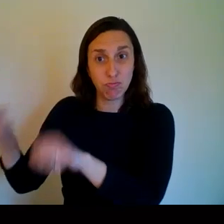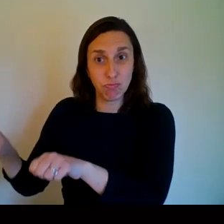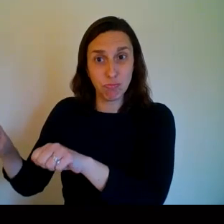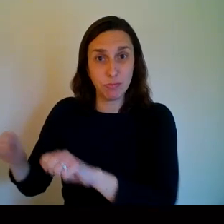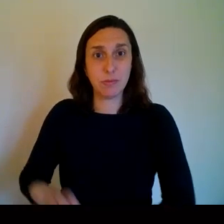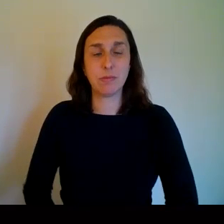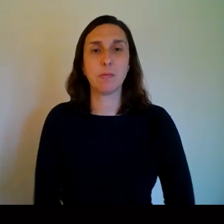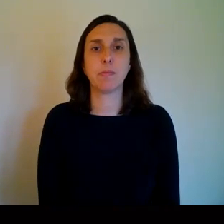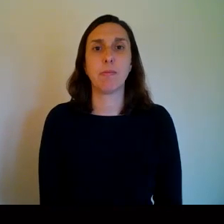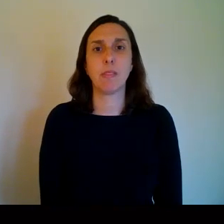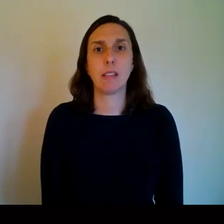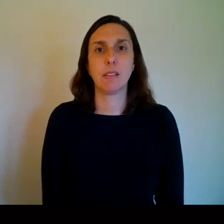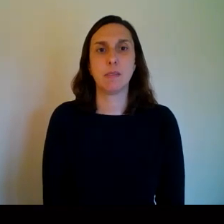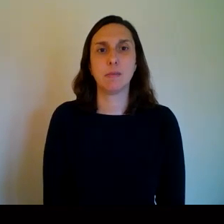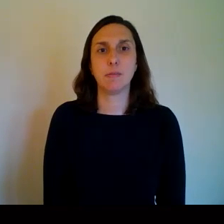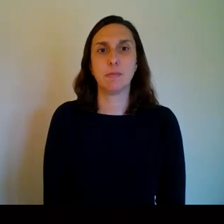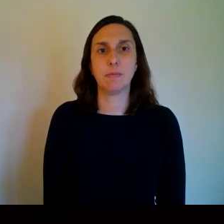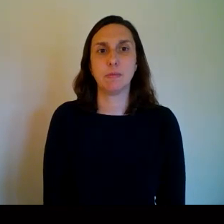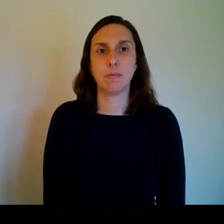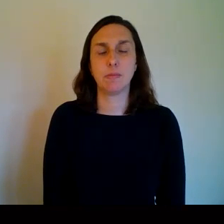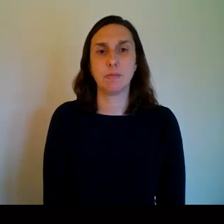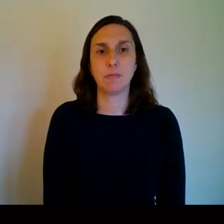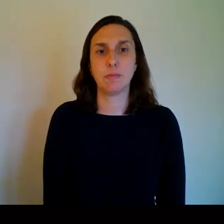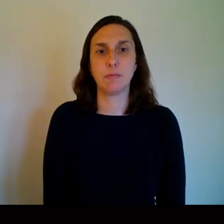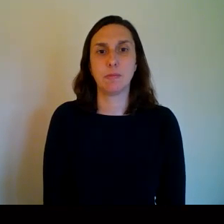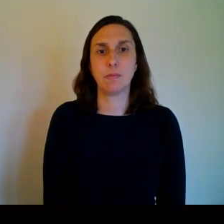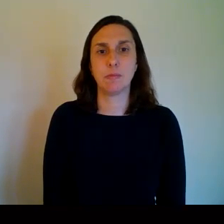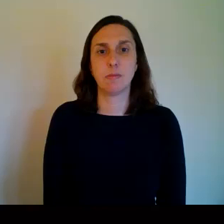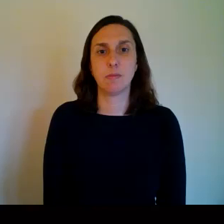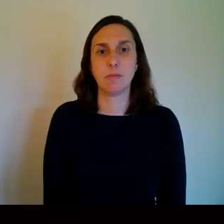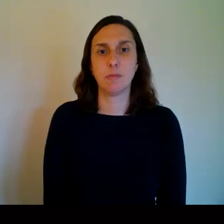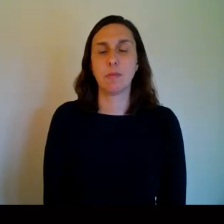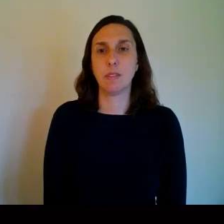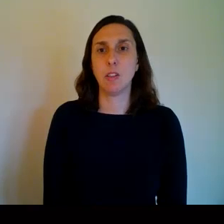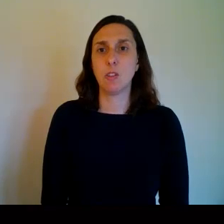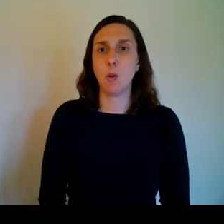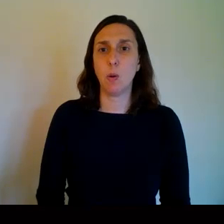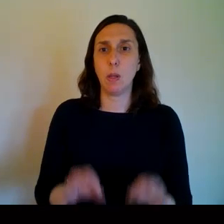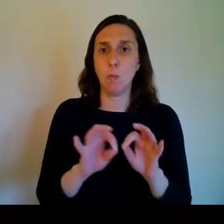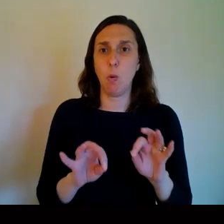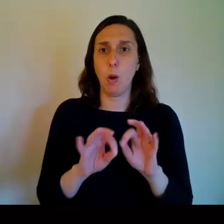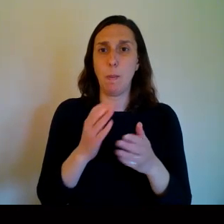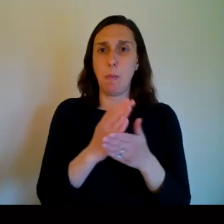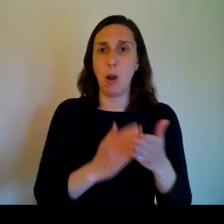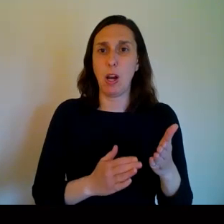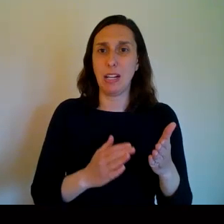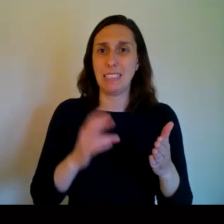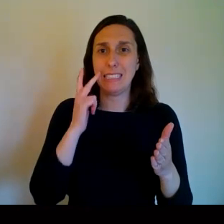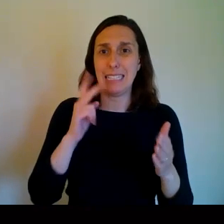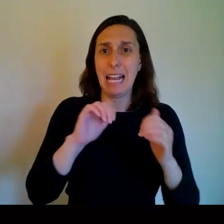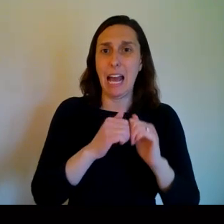The key to using the functions are how their domain works out. And so the notation the book